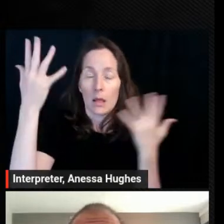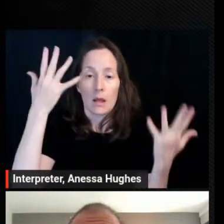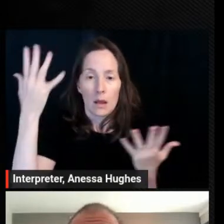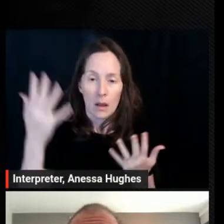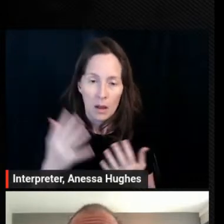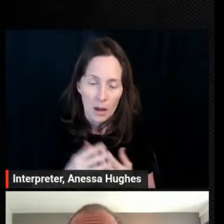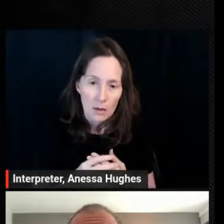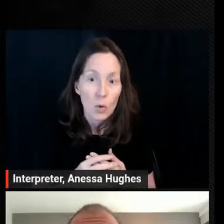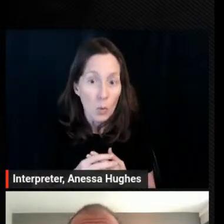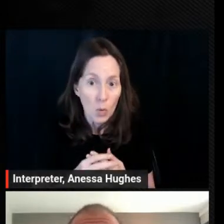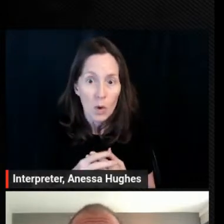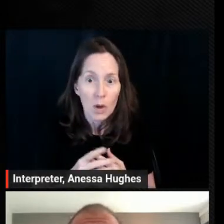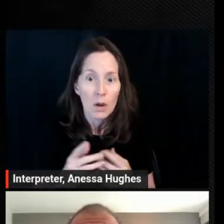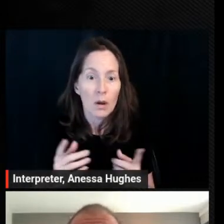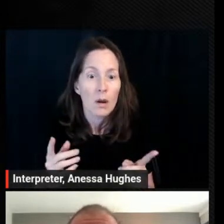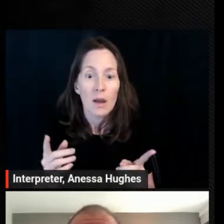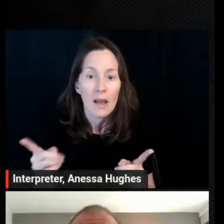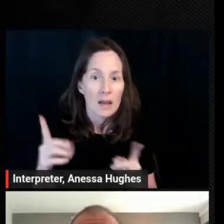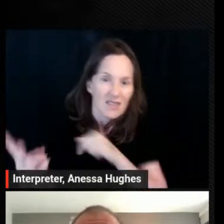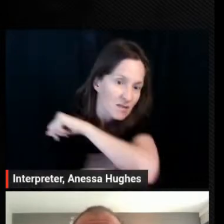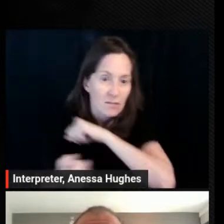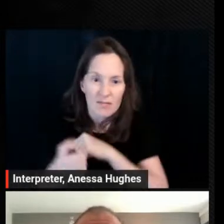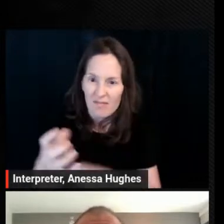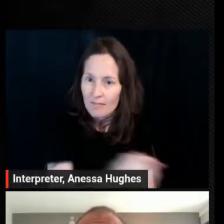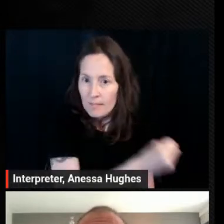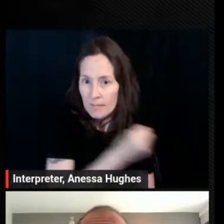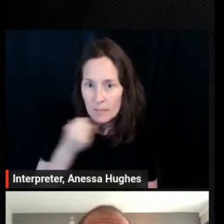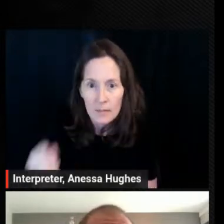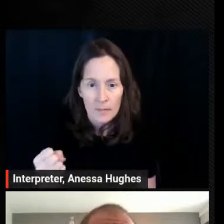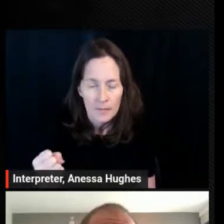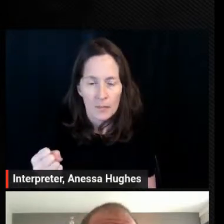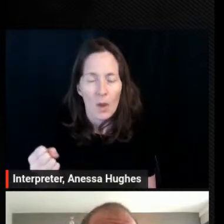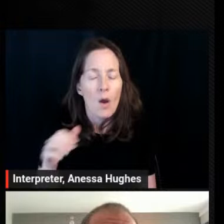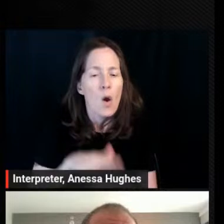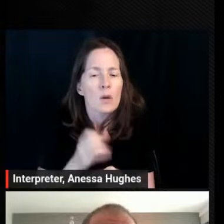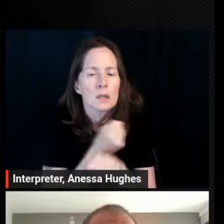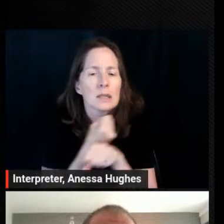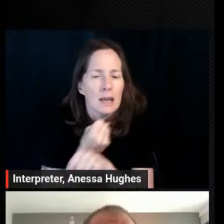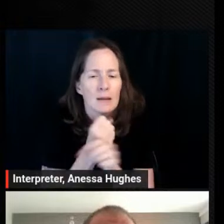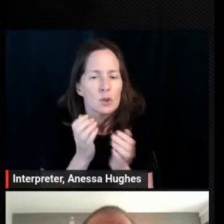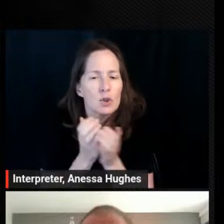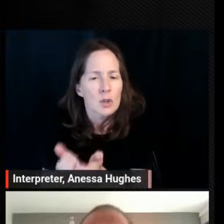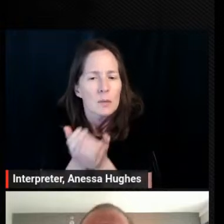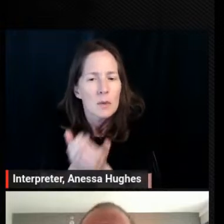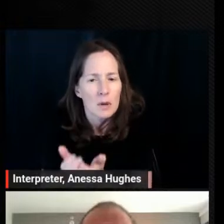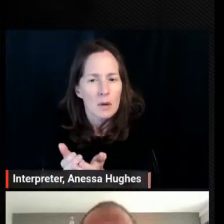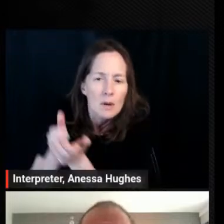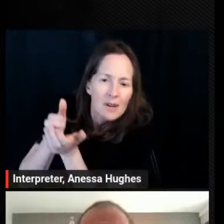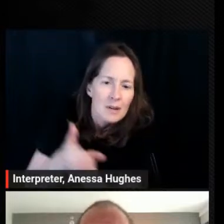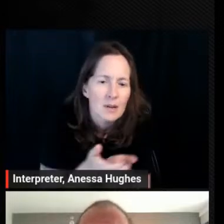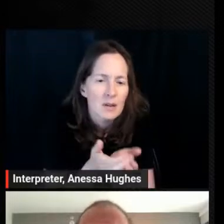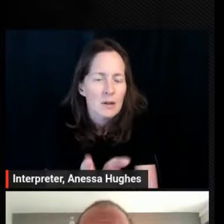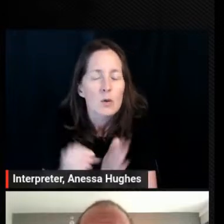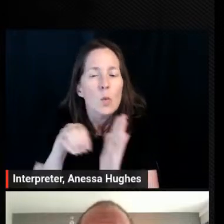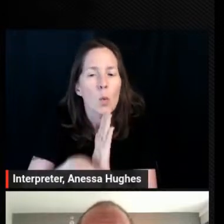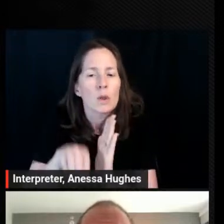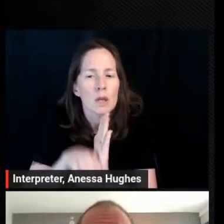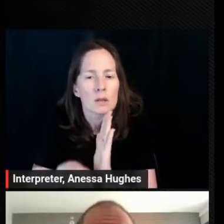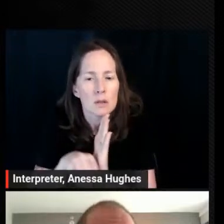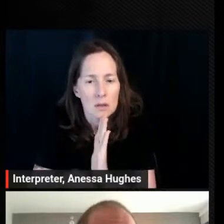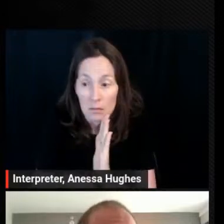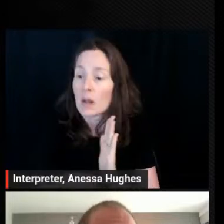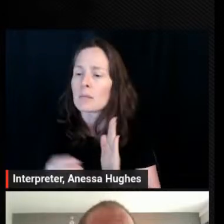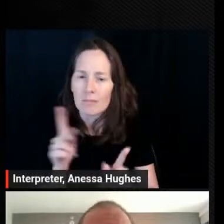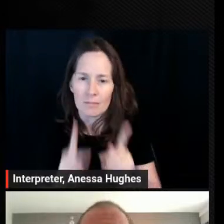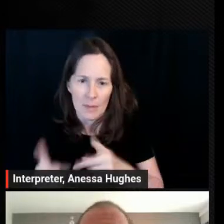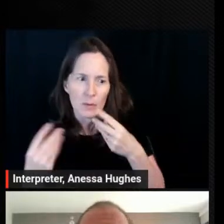a slave ship bound for New Orleans. There he was sold in one of that city's infamous